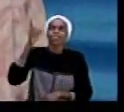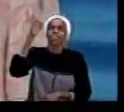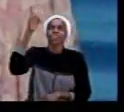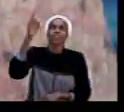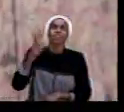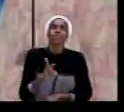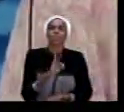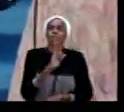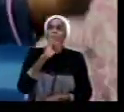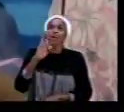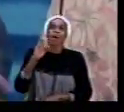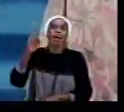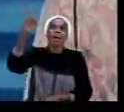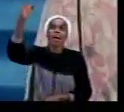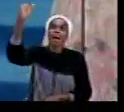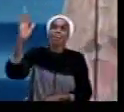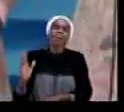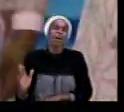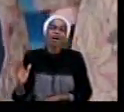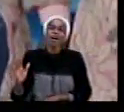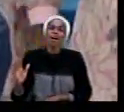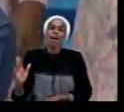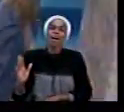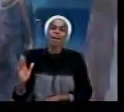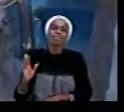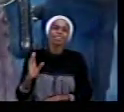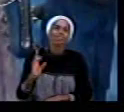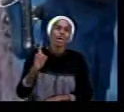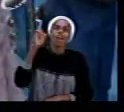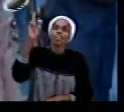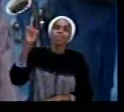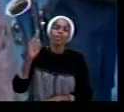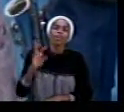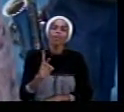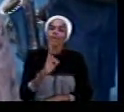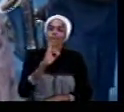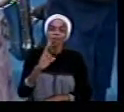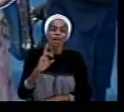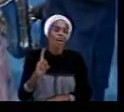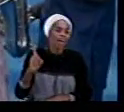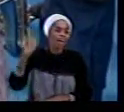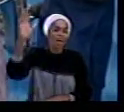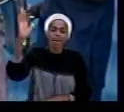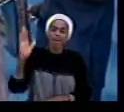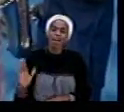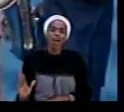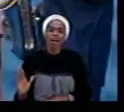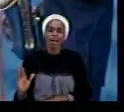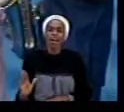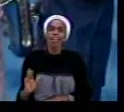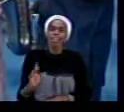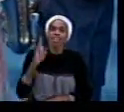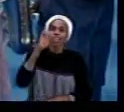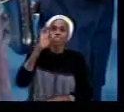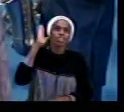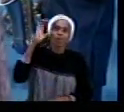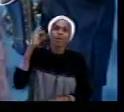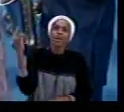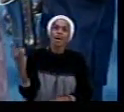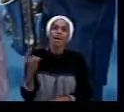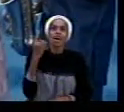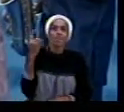You were God, you are God, you will always be God. You